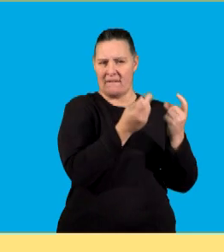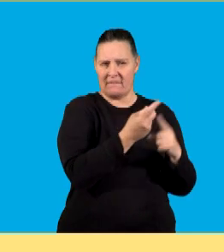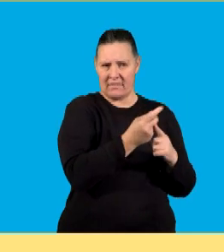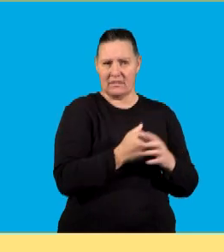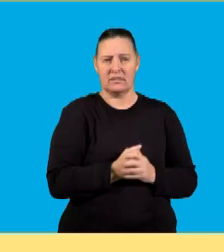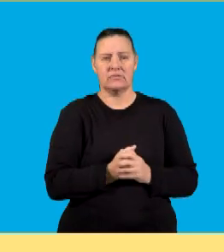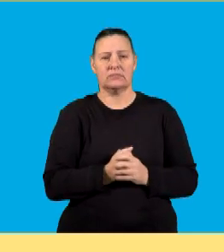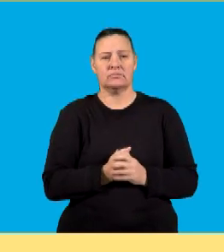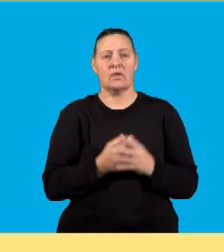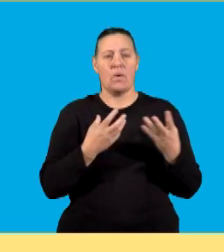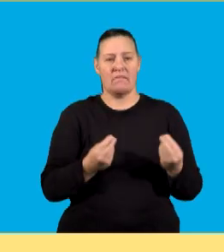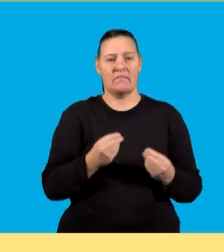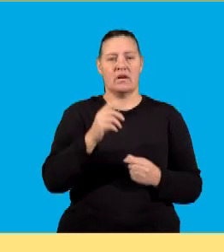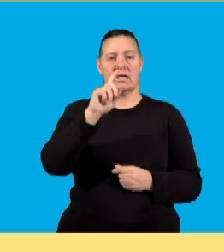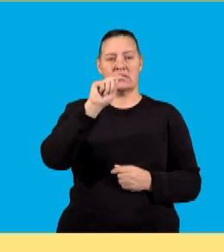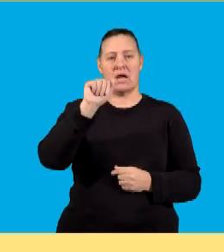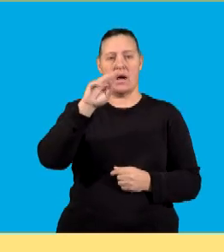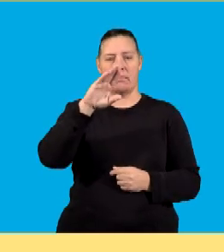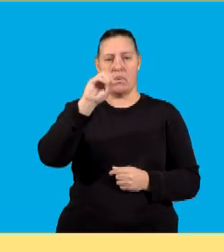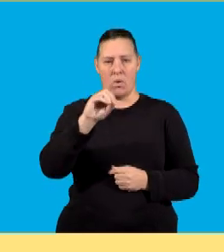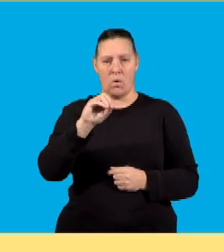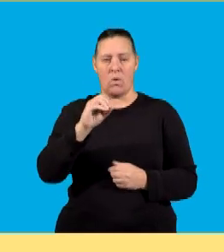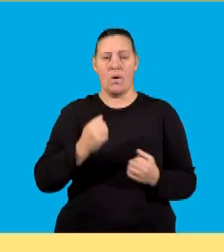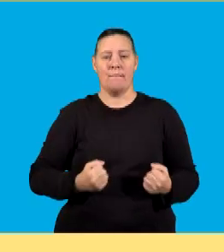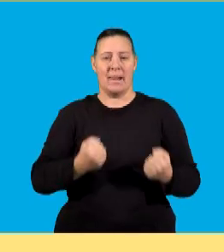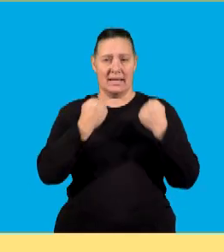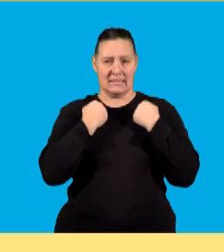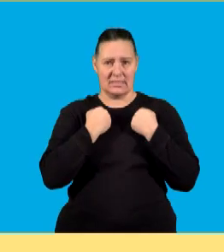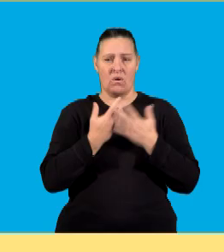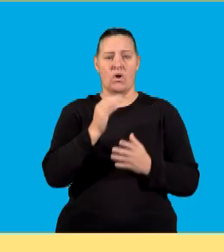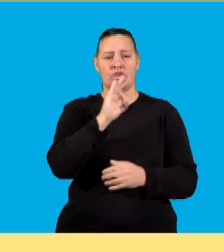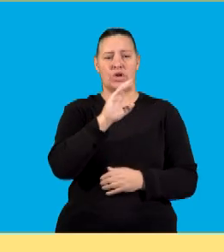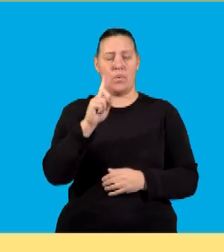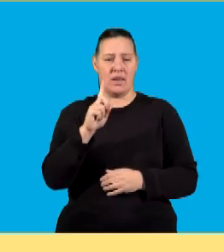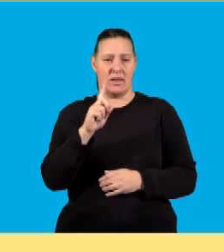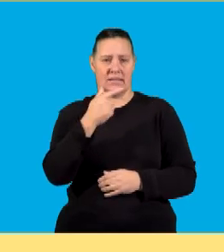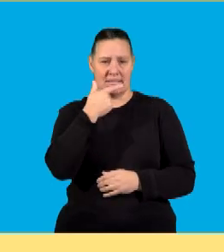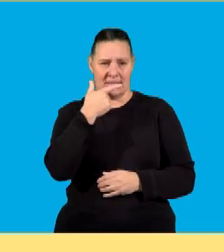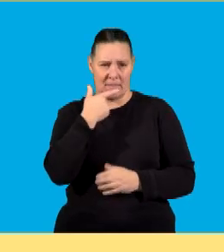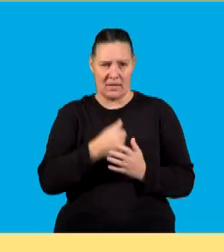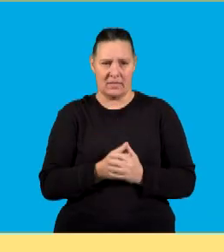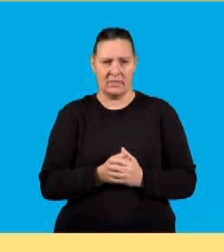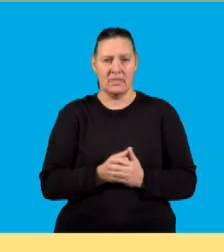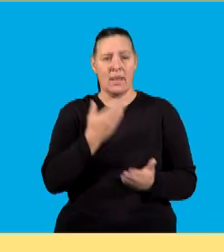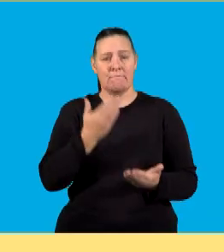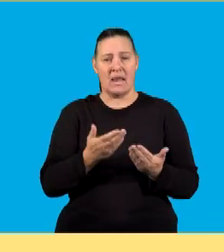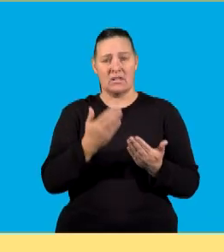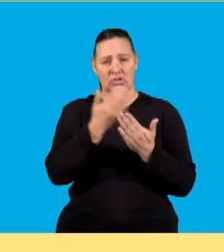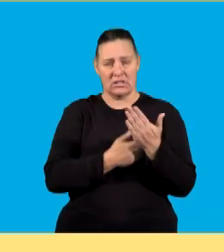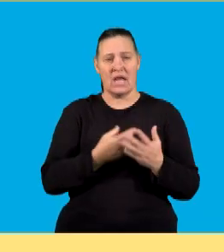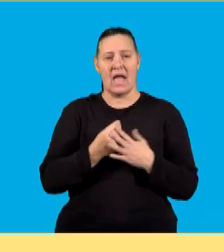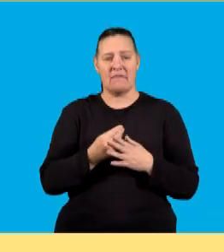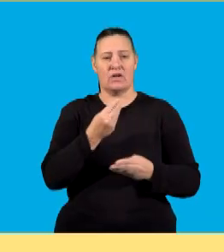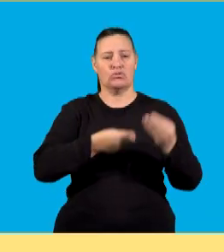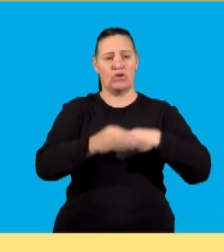extract pre-adjustment trial balance of Tabo blankets on the 31st of December. We are given here in the balance sheet account